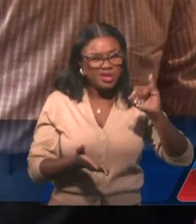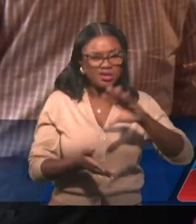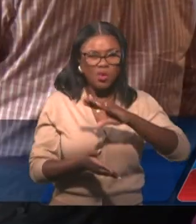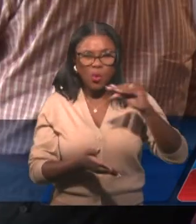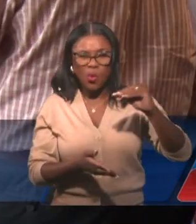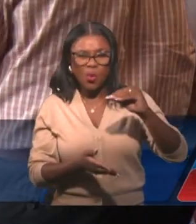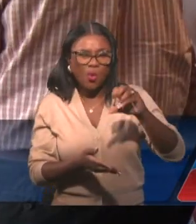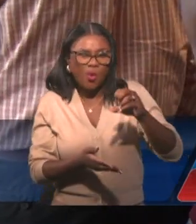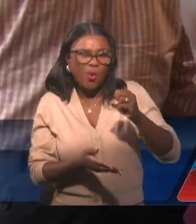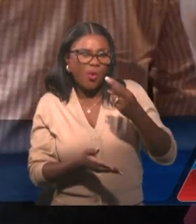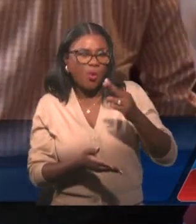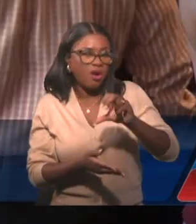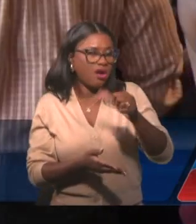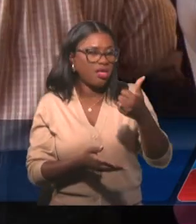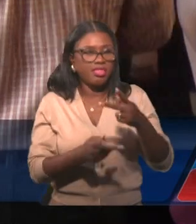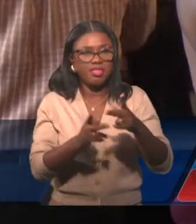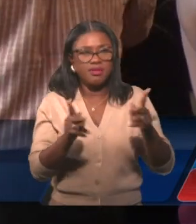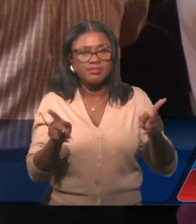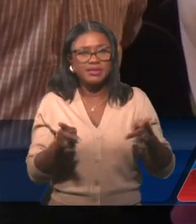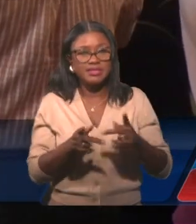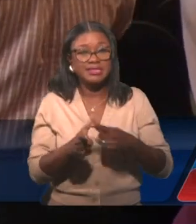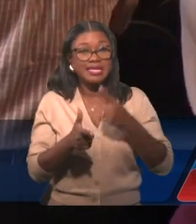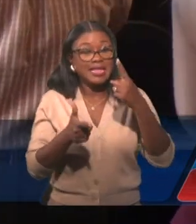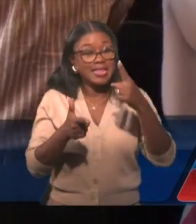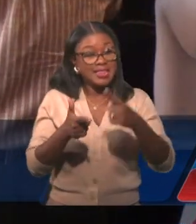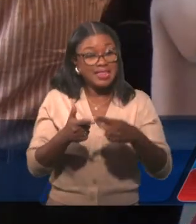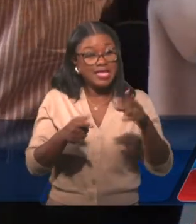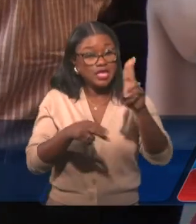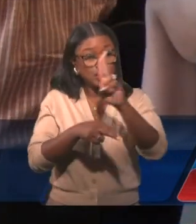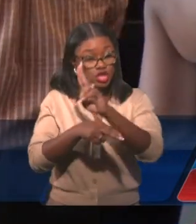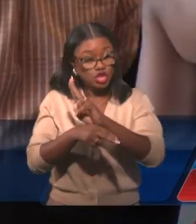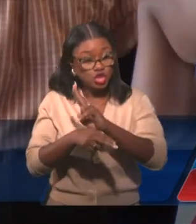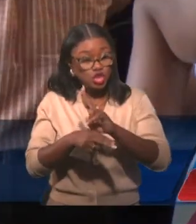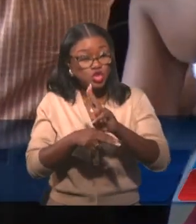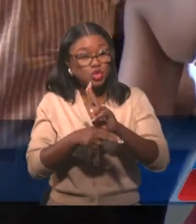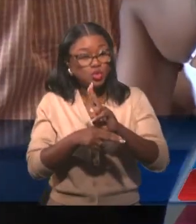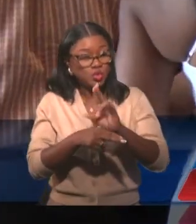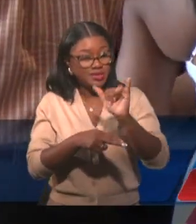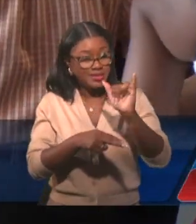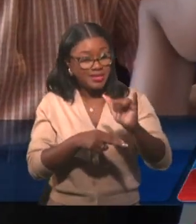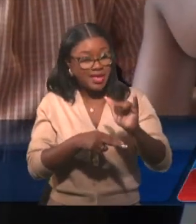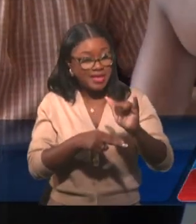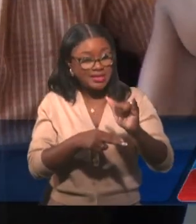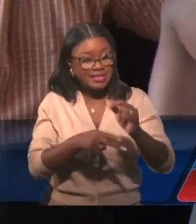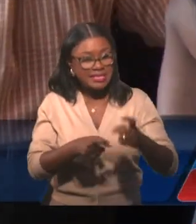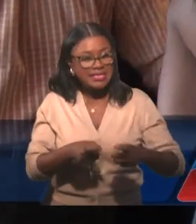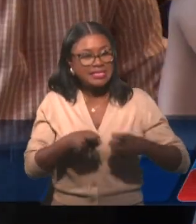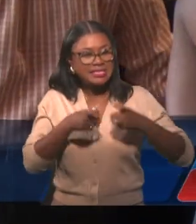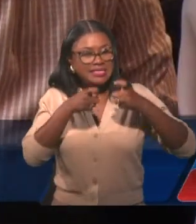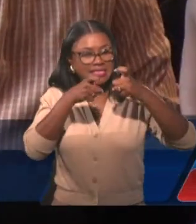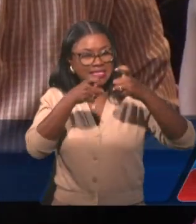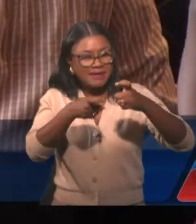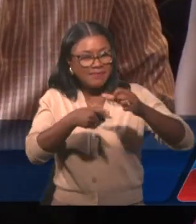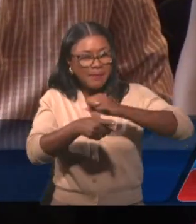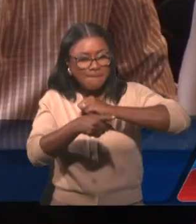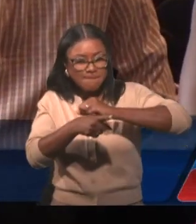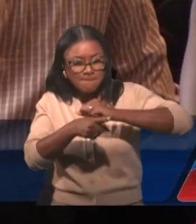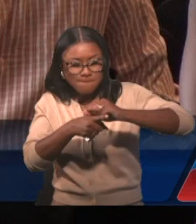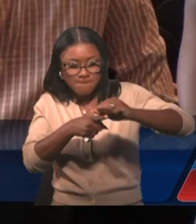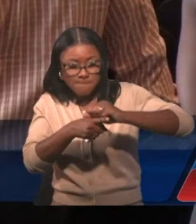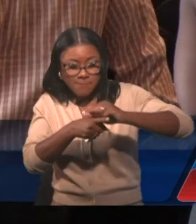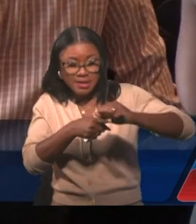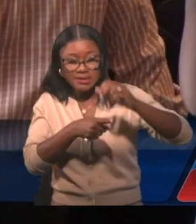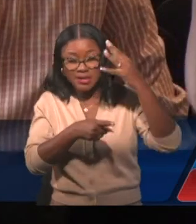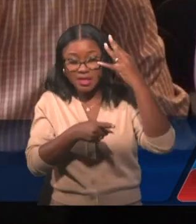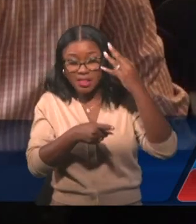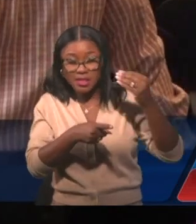places, and then you use that as a springboard to give them the practical experience. Practical experience